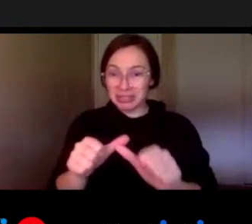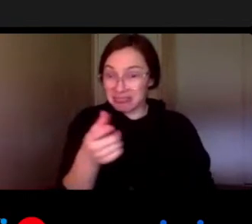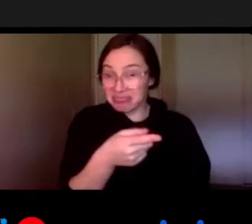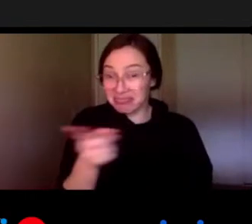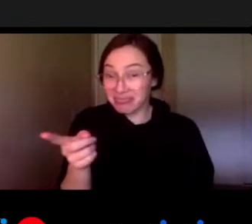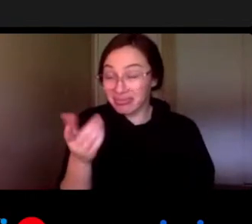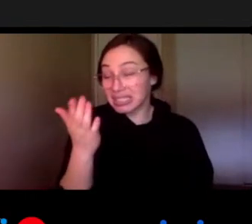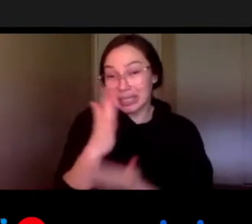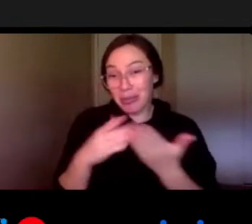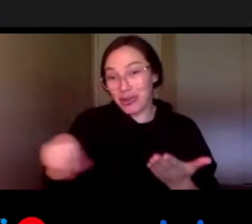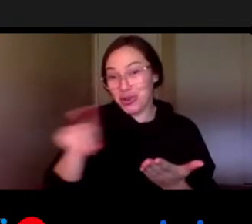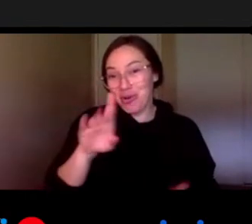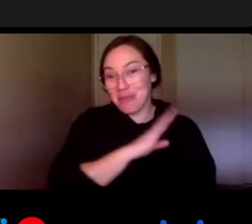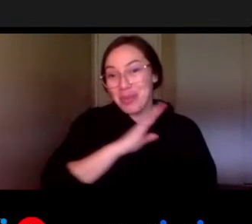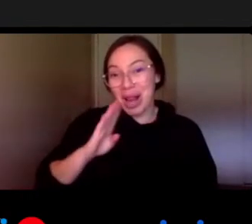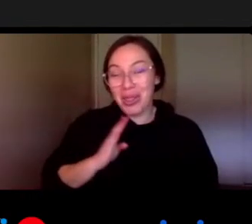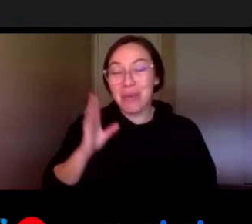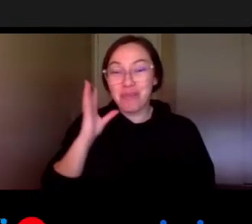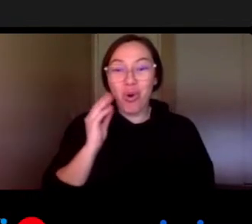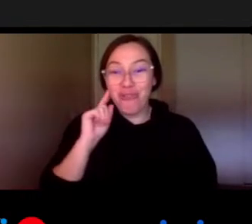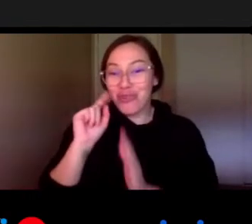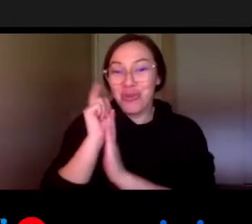Some of you have been on the board a while.